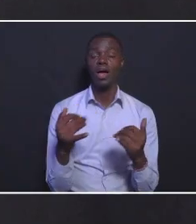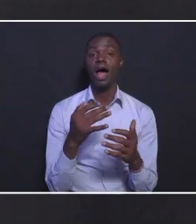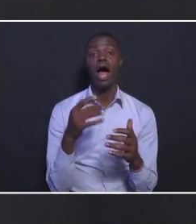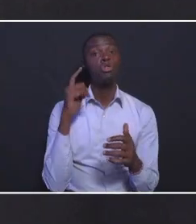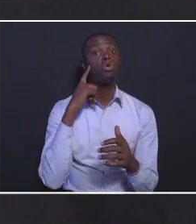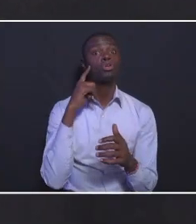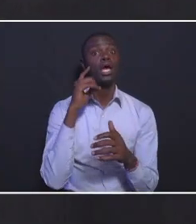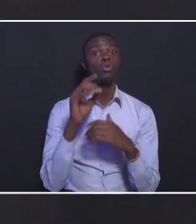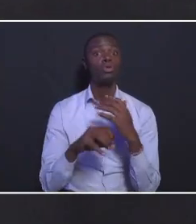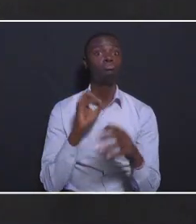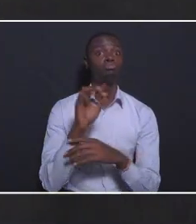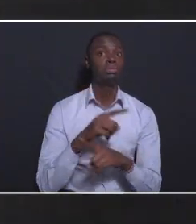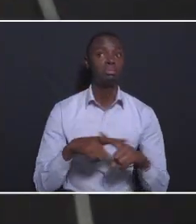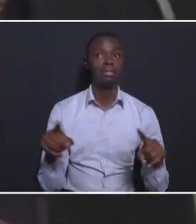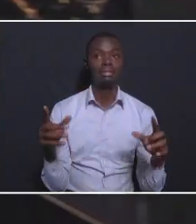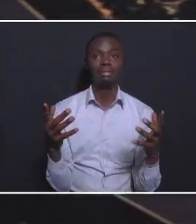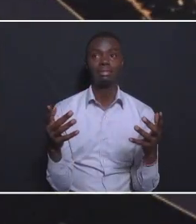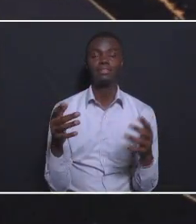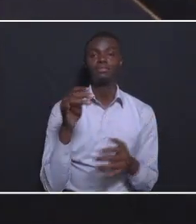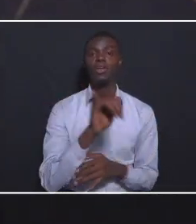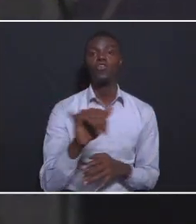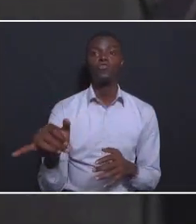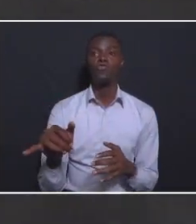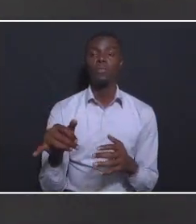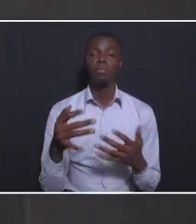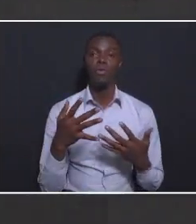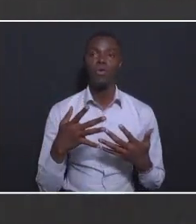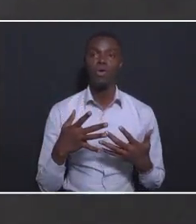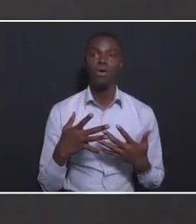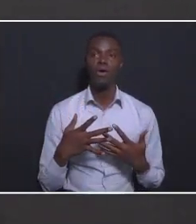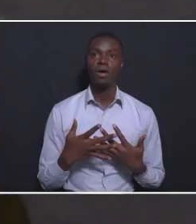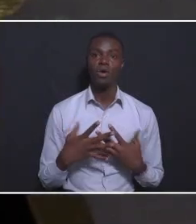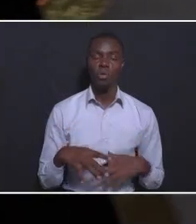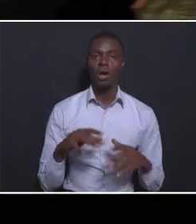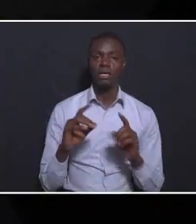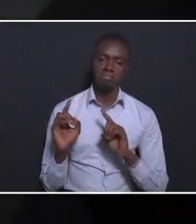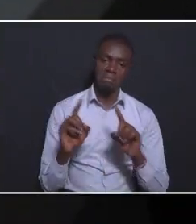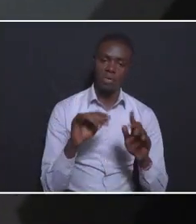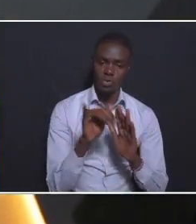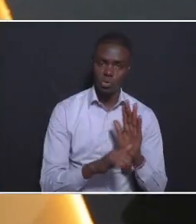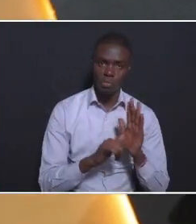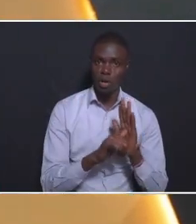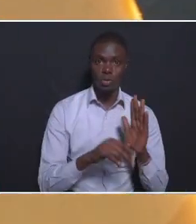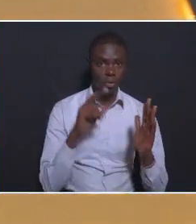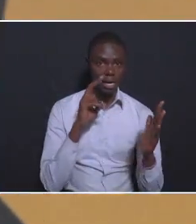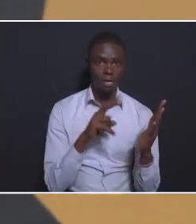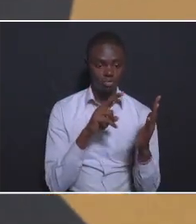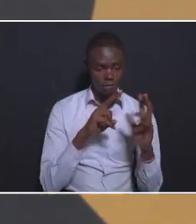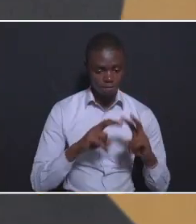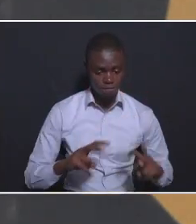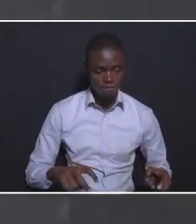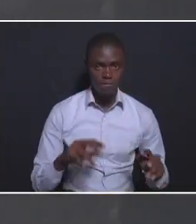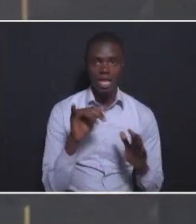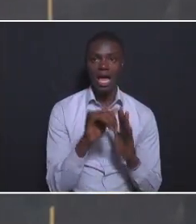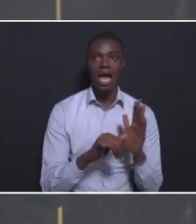you that. But for those of you who can maybe go on YouTube, you can go and check out a film